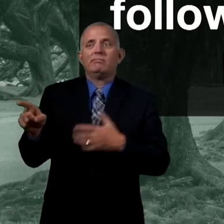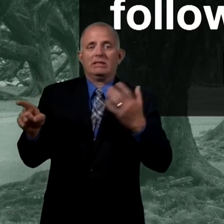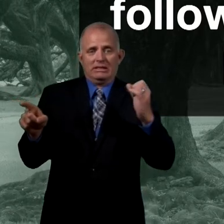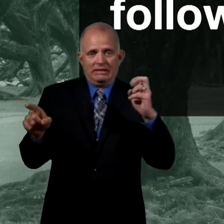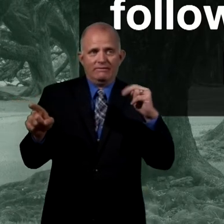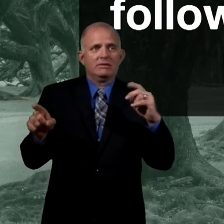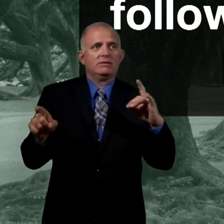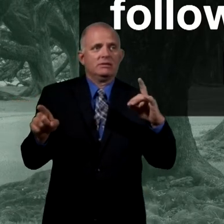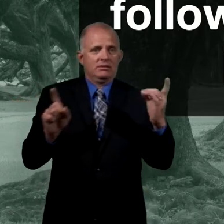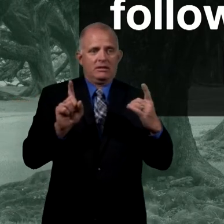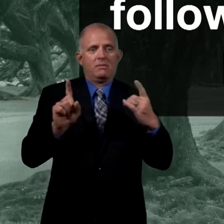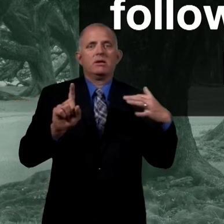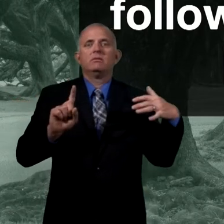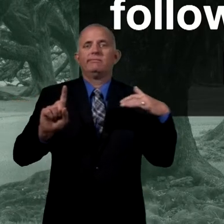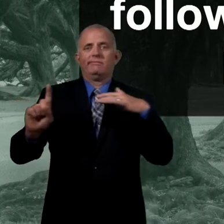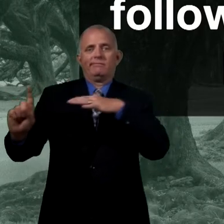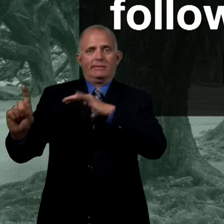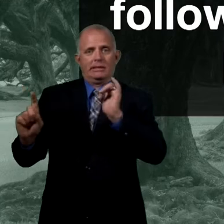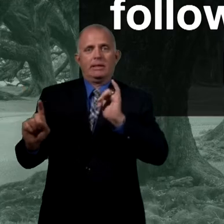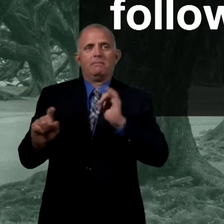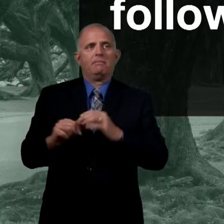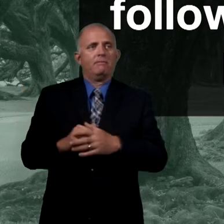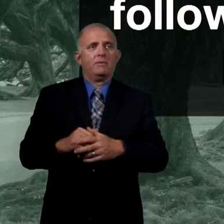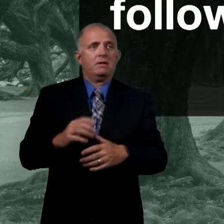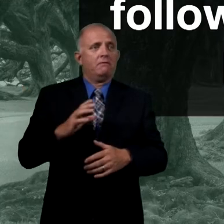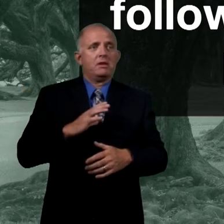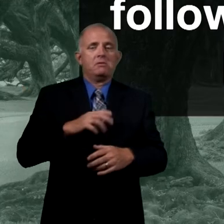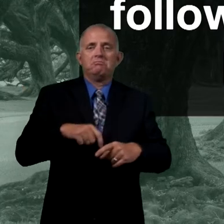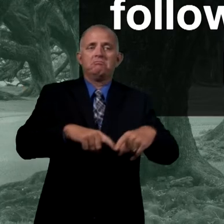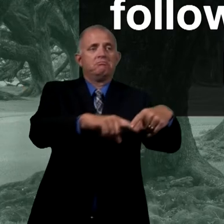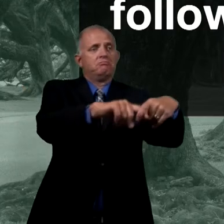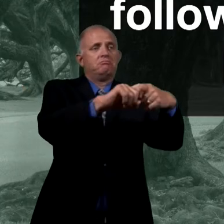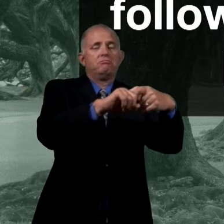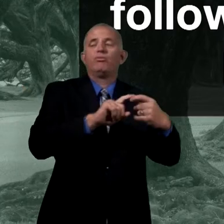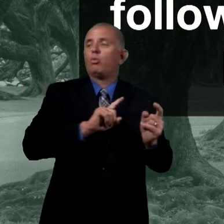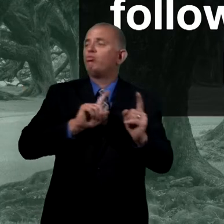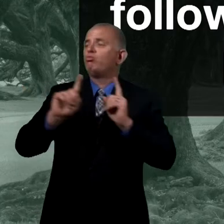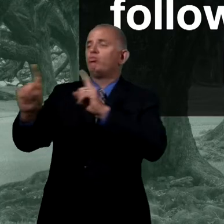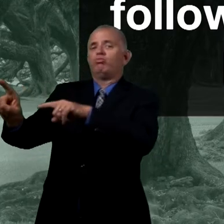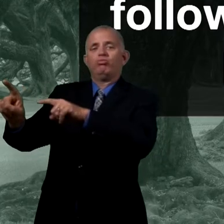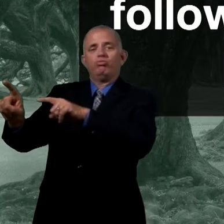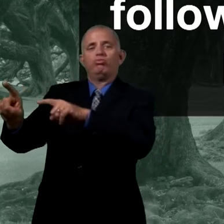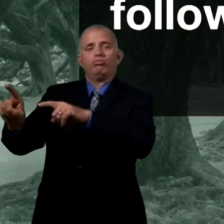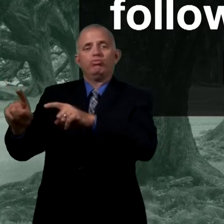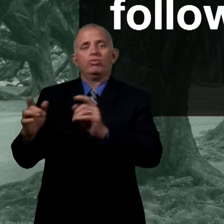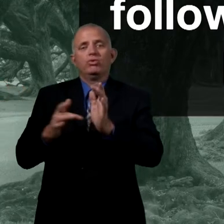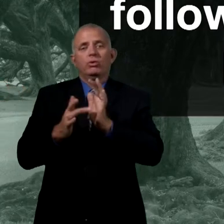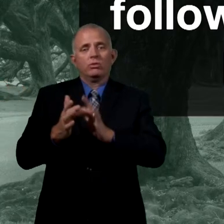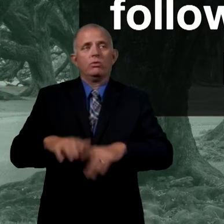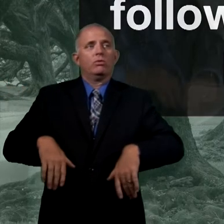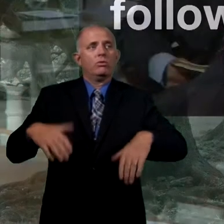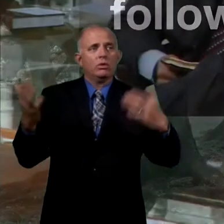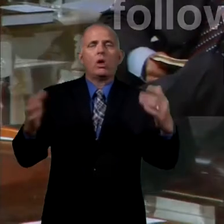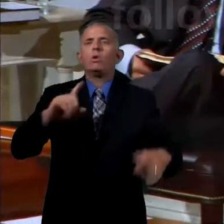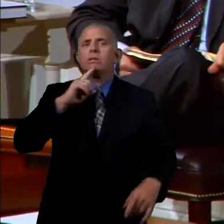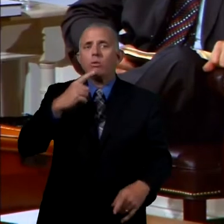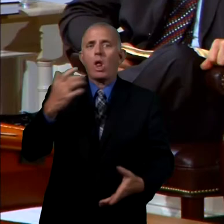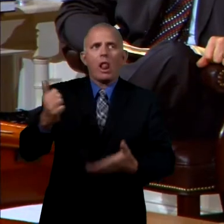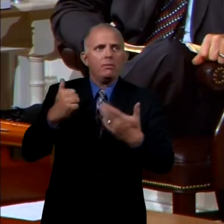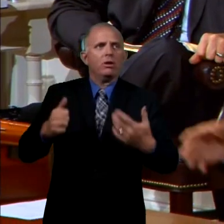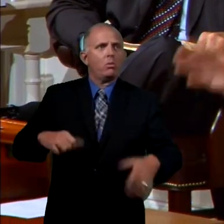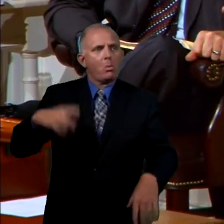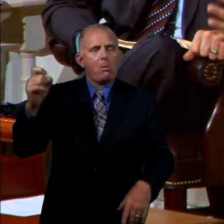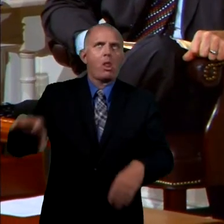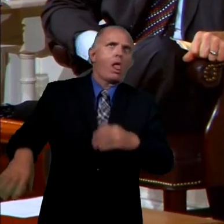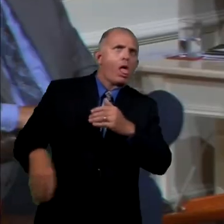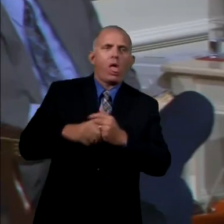disciple. Jesus said, okay, fine, I'll go. And I don't imagine Jesus saying, oh, are you serious right now? One more thing.